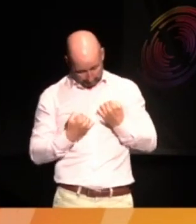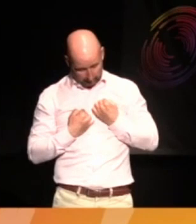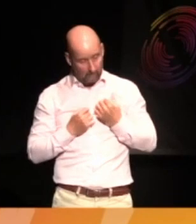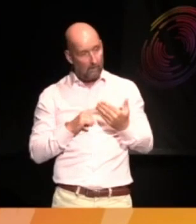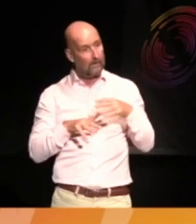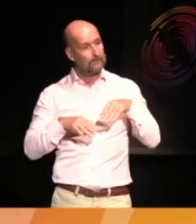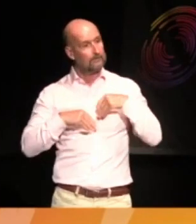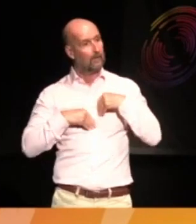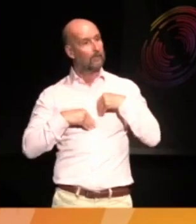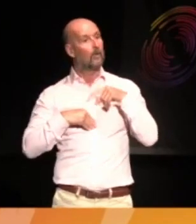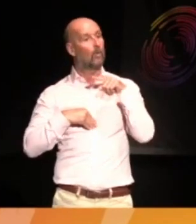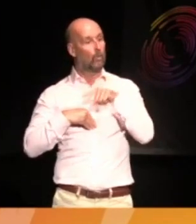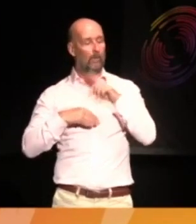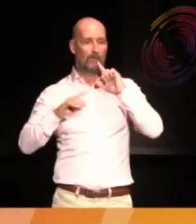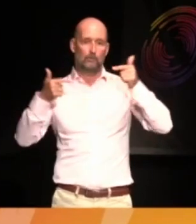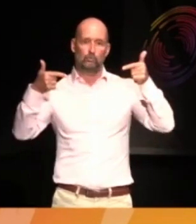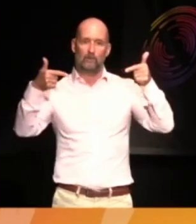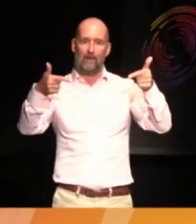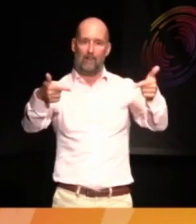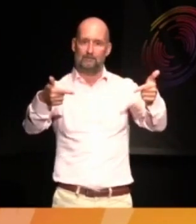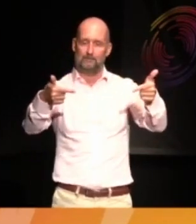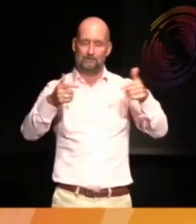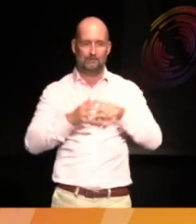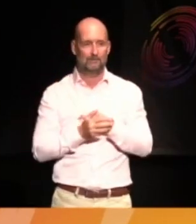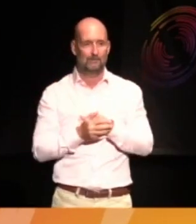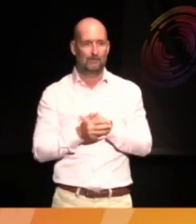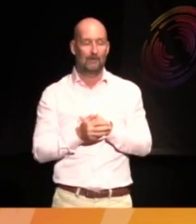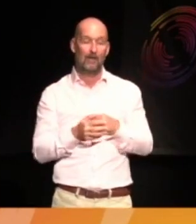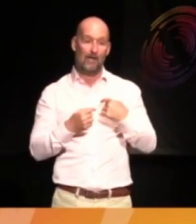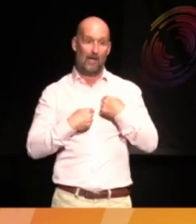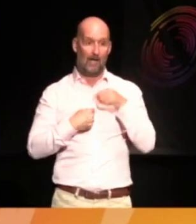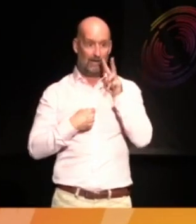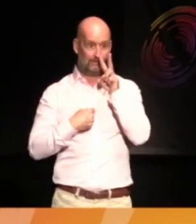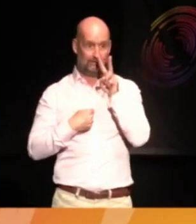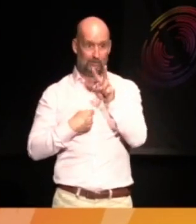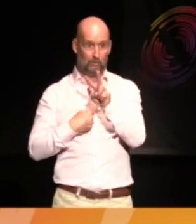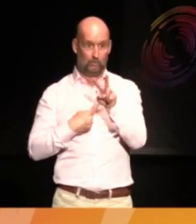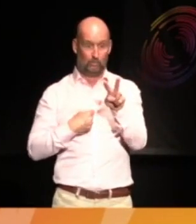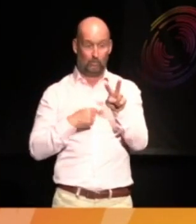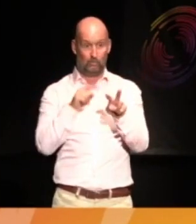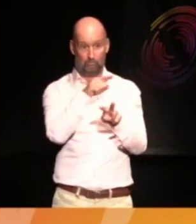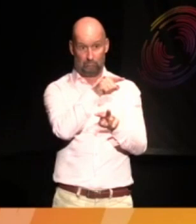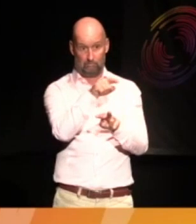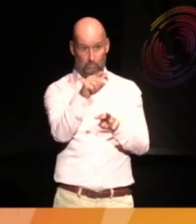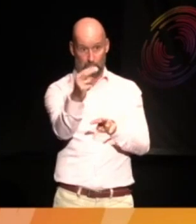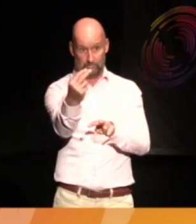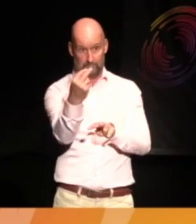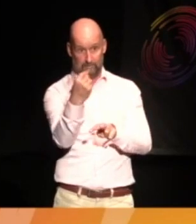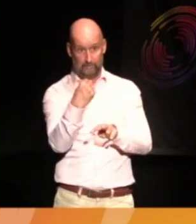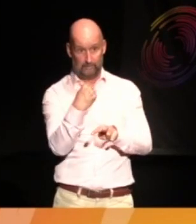age of surveillance that we live in. And so this is called I See You, Do You See Me?